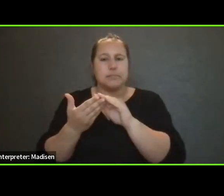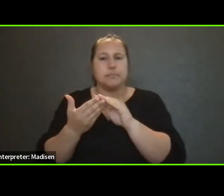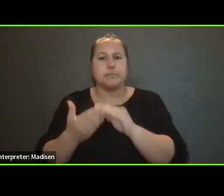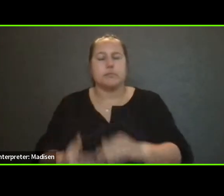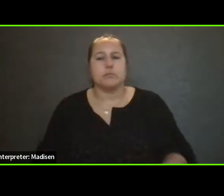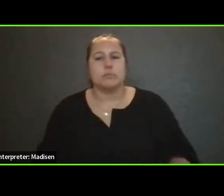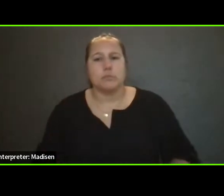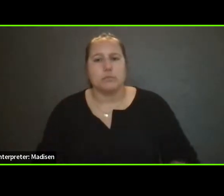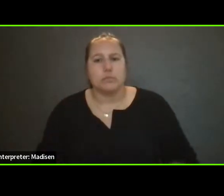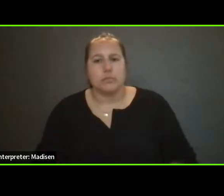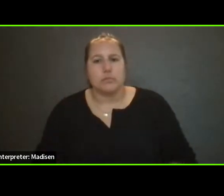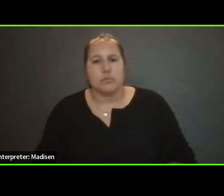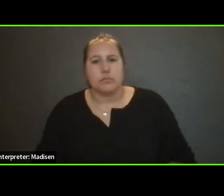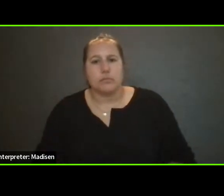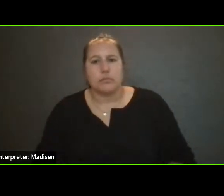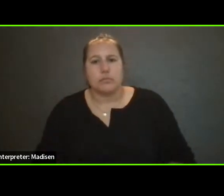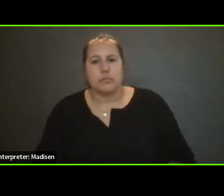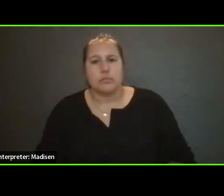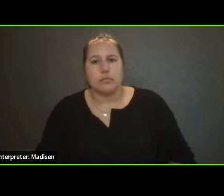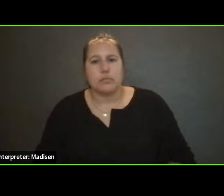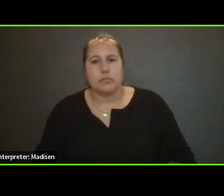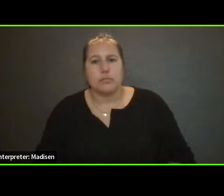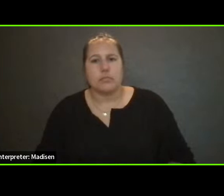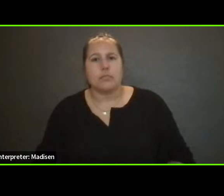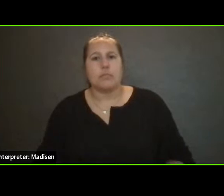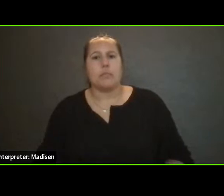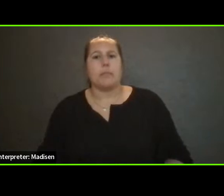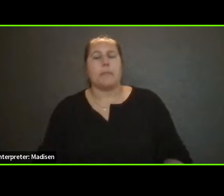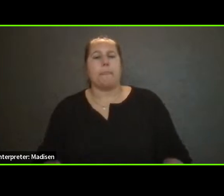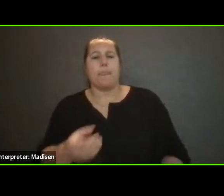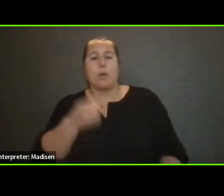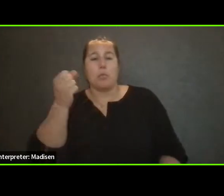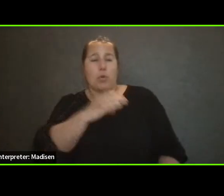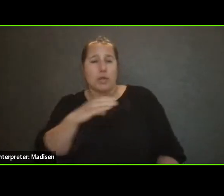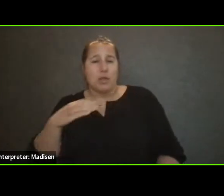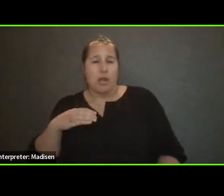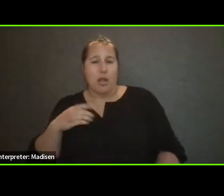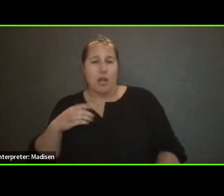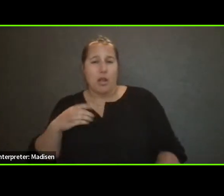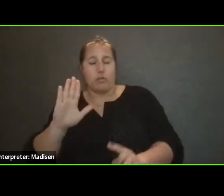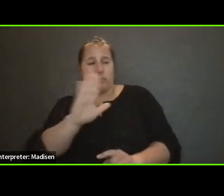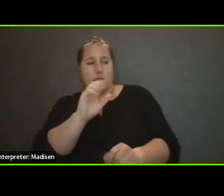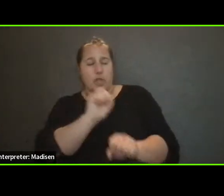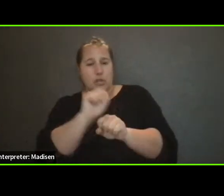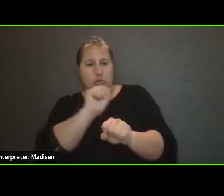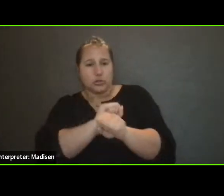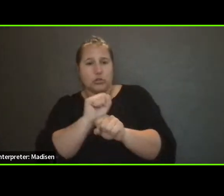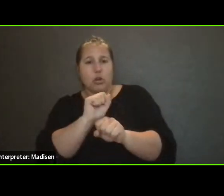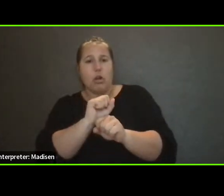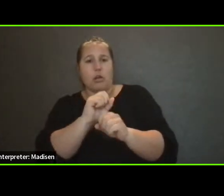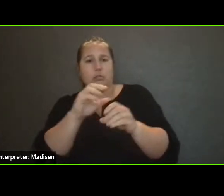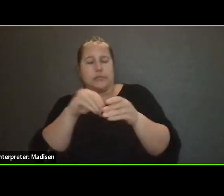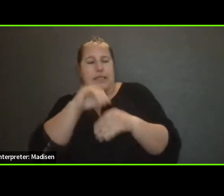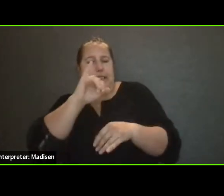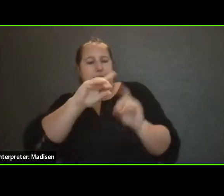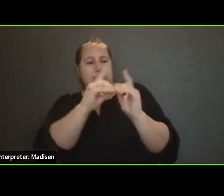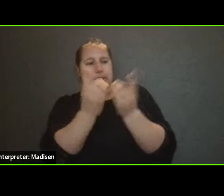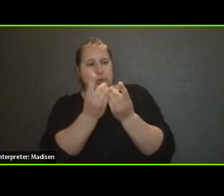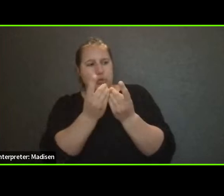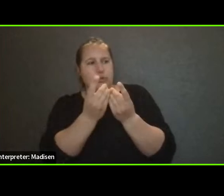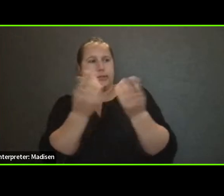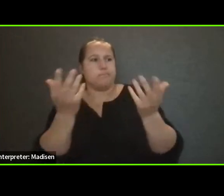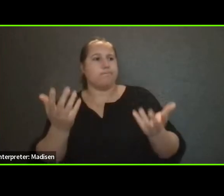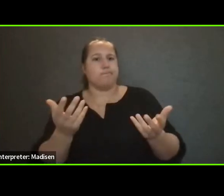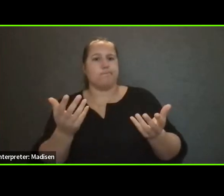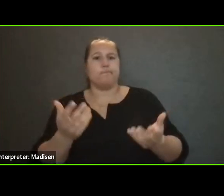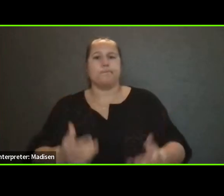a council member from their jobs in terms of working with the public in a particular district. So